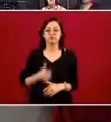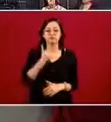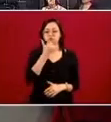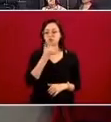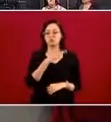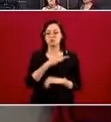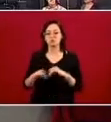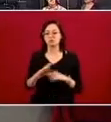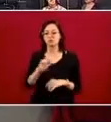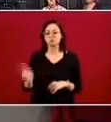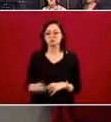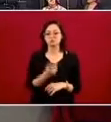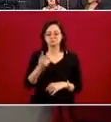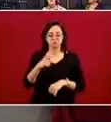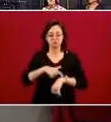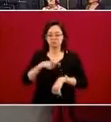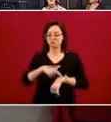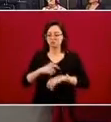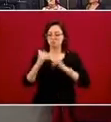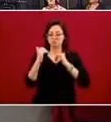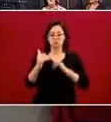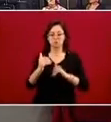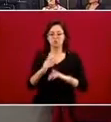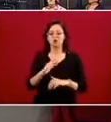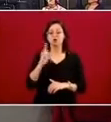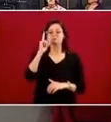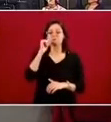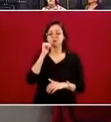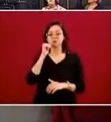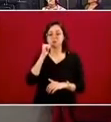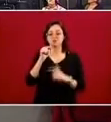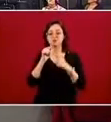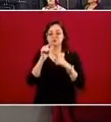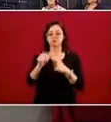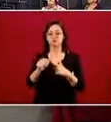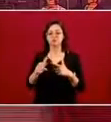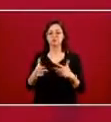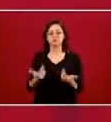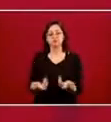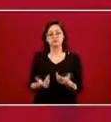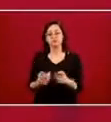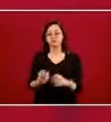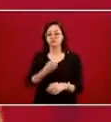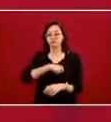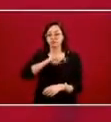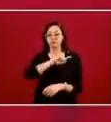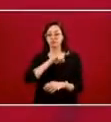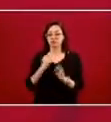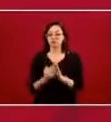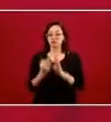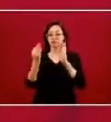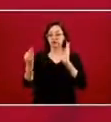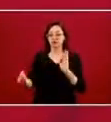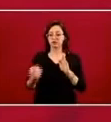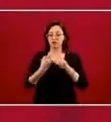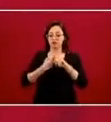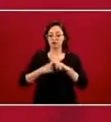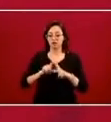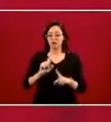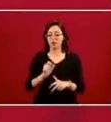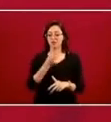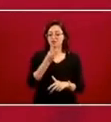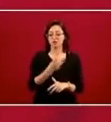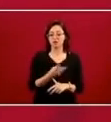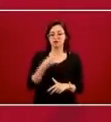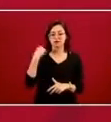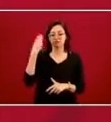We don't have enough time. I think that last question will have to wait for tomorrow. I would like to remind you that we are still on the national